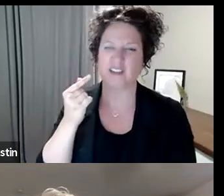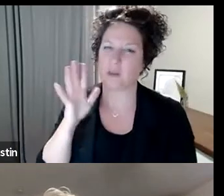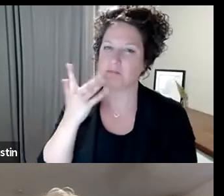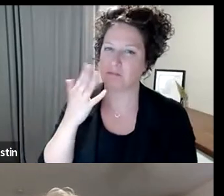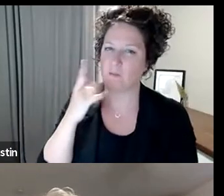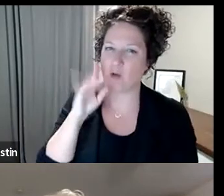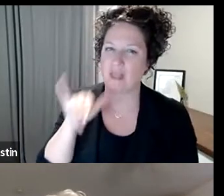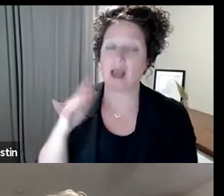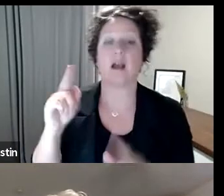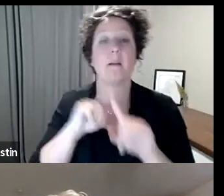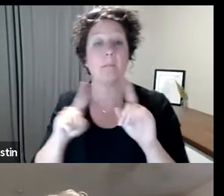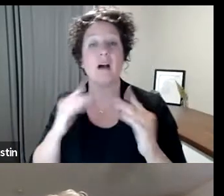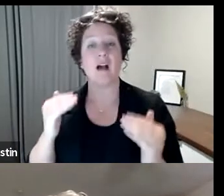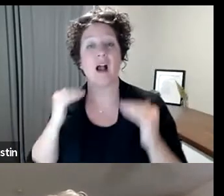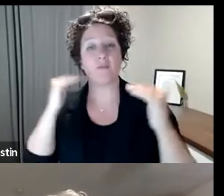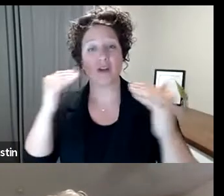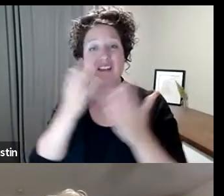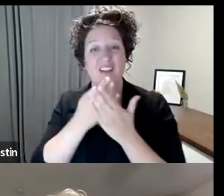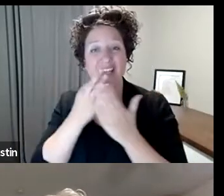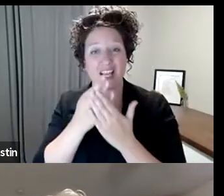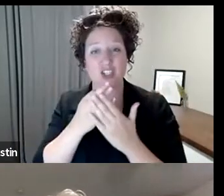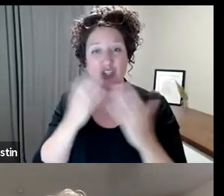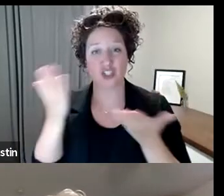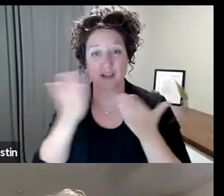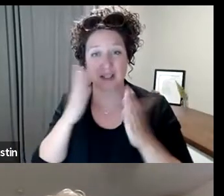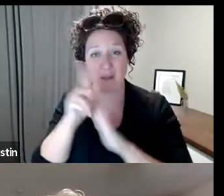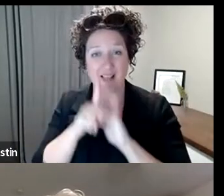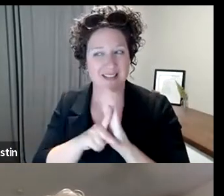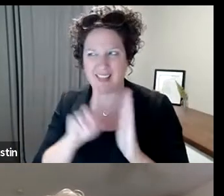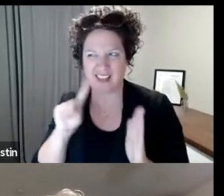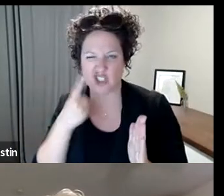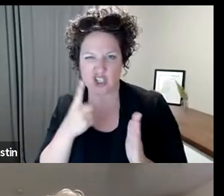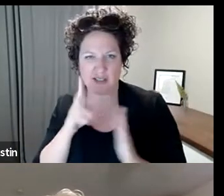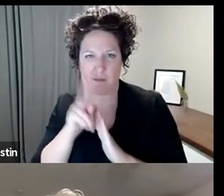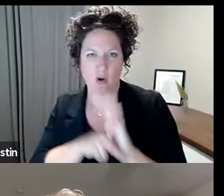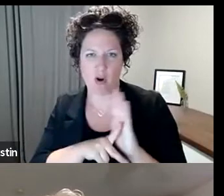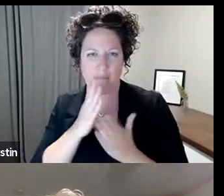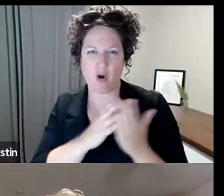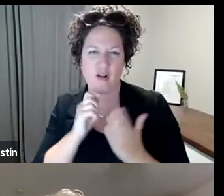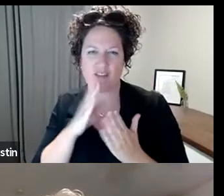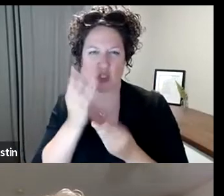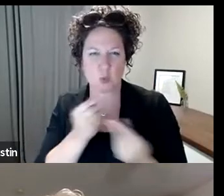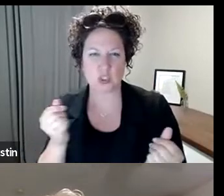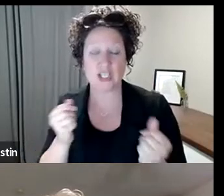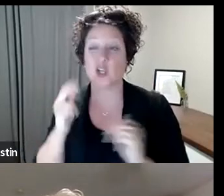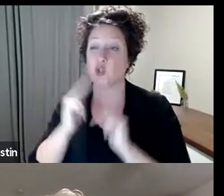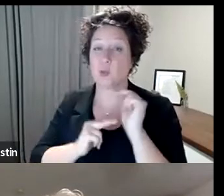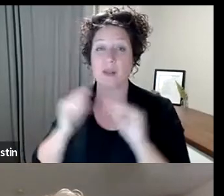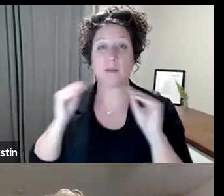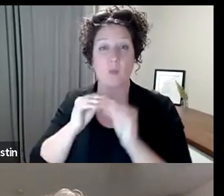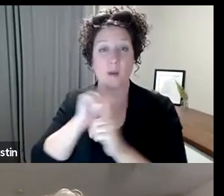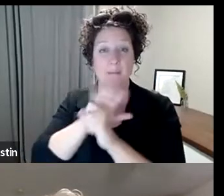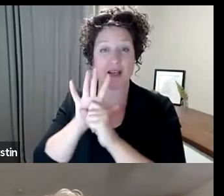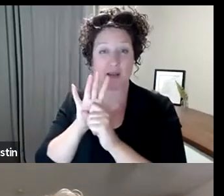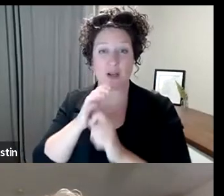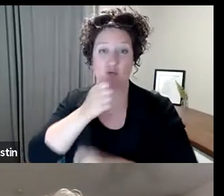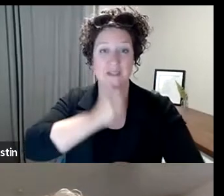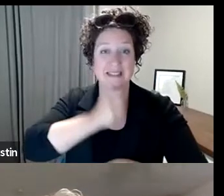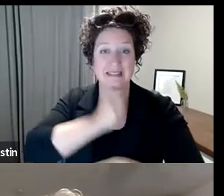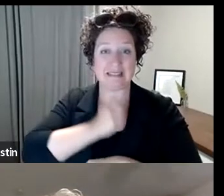And by upgrading financial services policies, that's only part of the solution. To build more pandemic resilient economies,